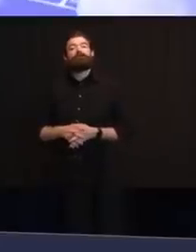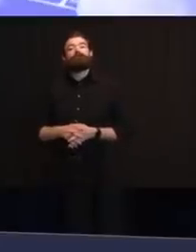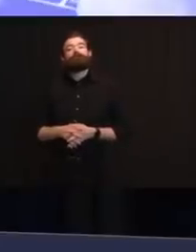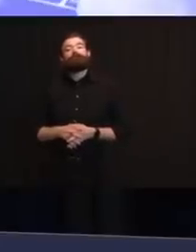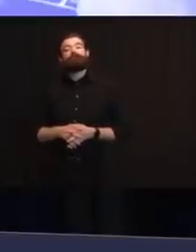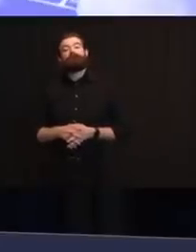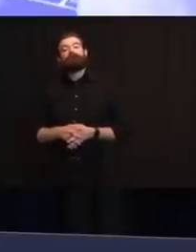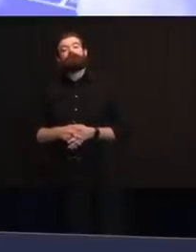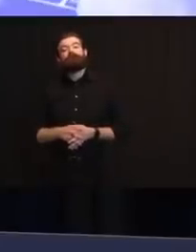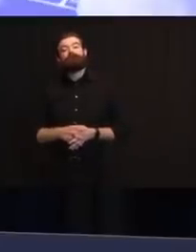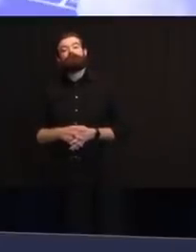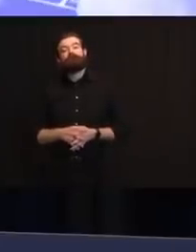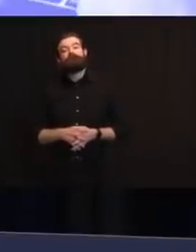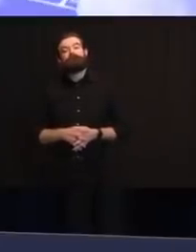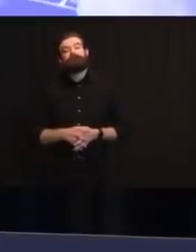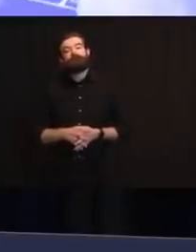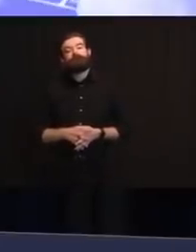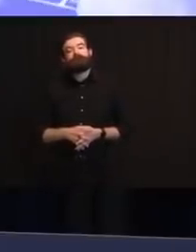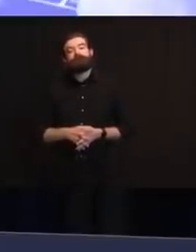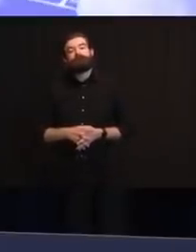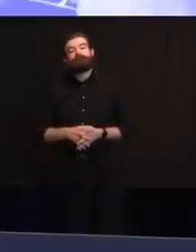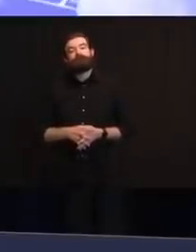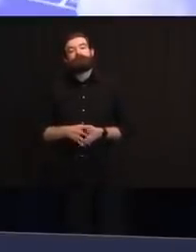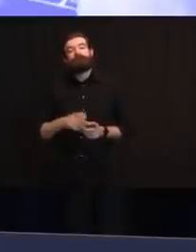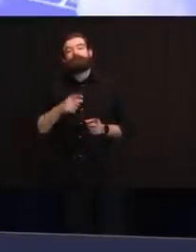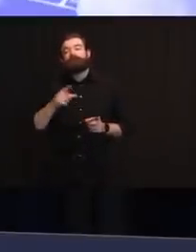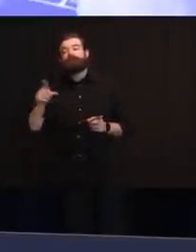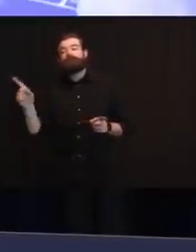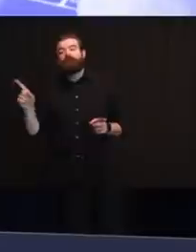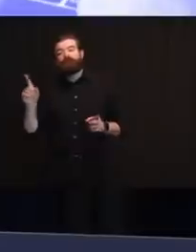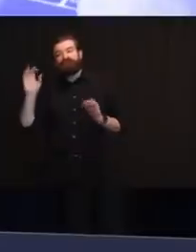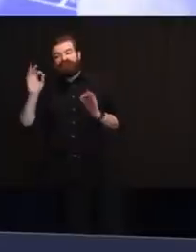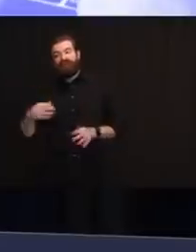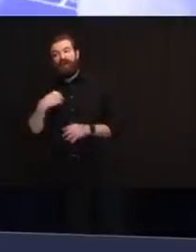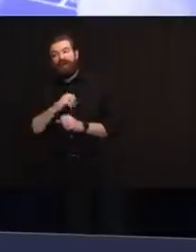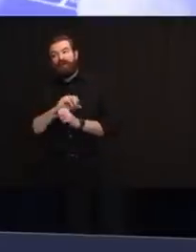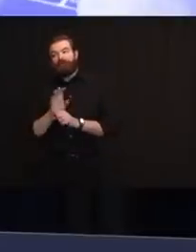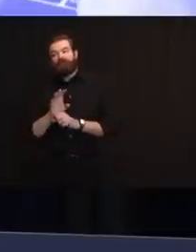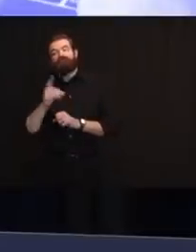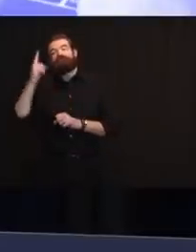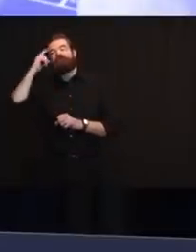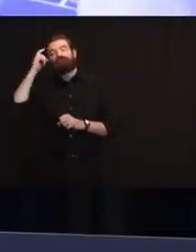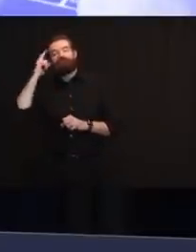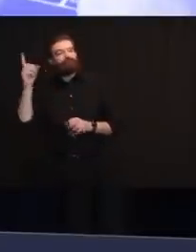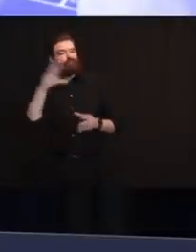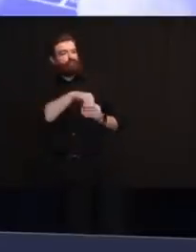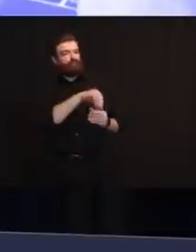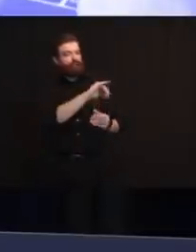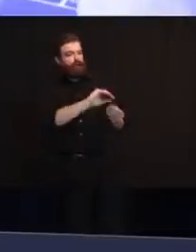with 715 individuals in critical care, 67% on ventilators.